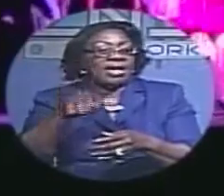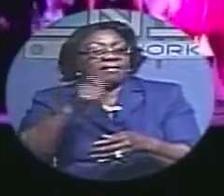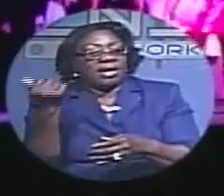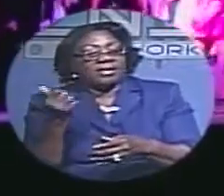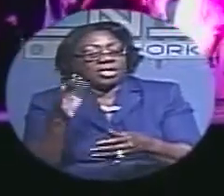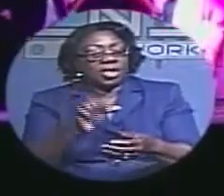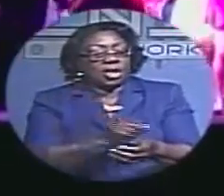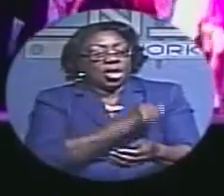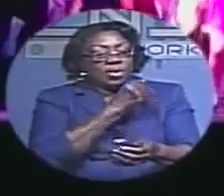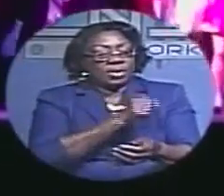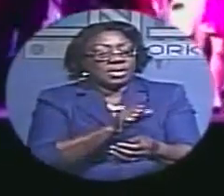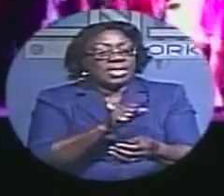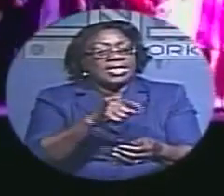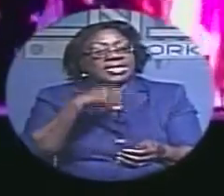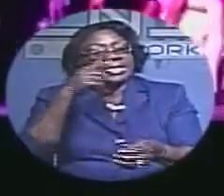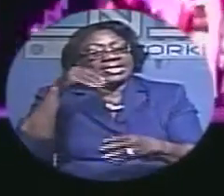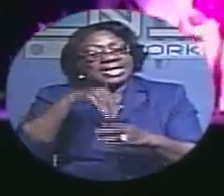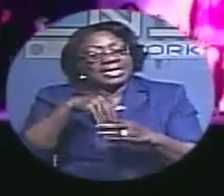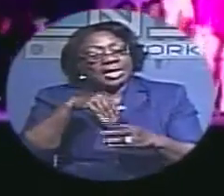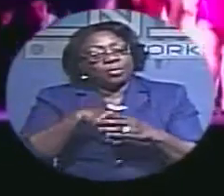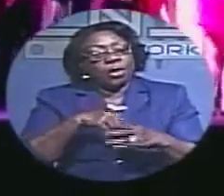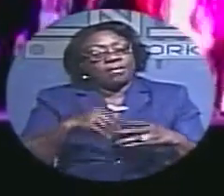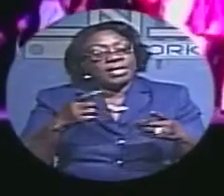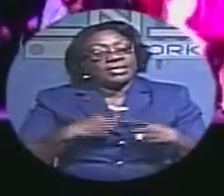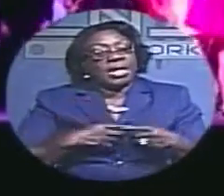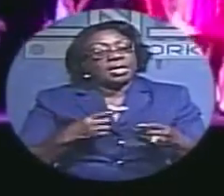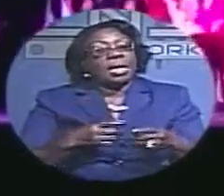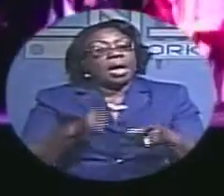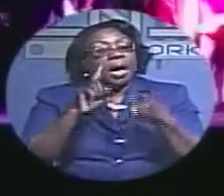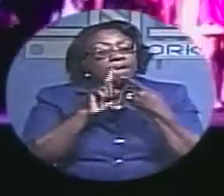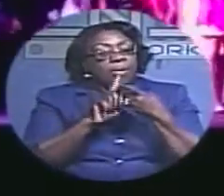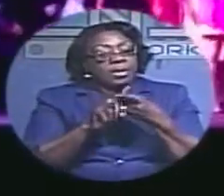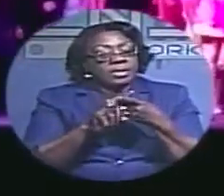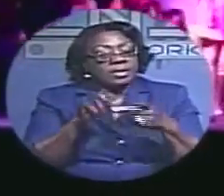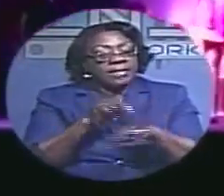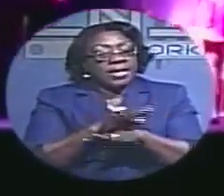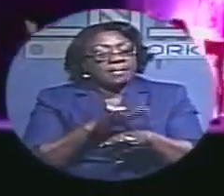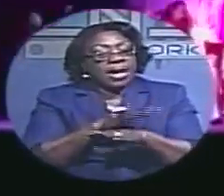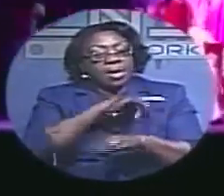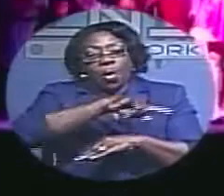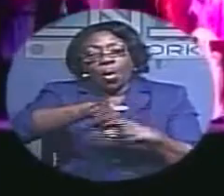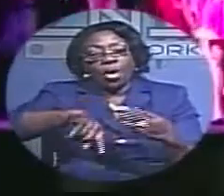budding entertainer says getting involved has had a positive impact all around.